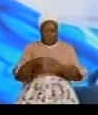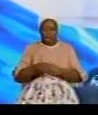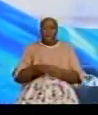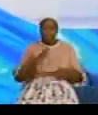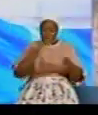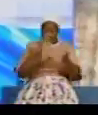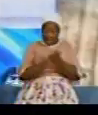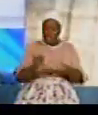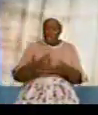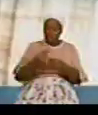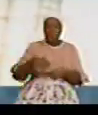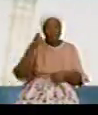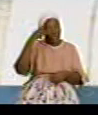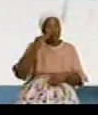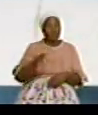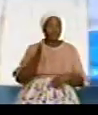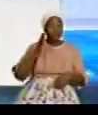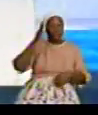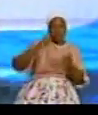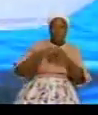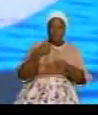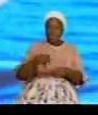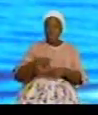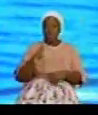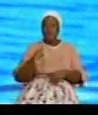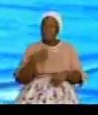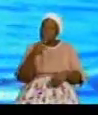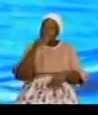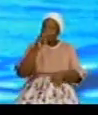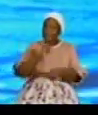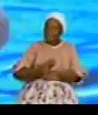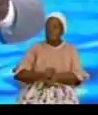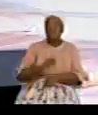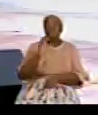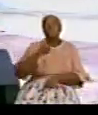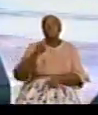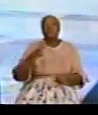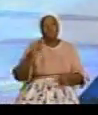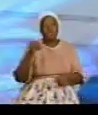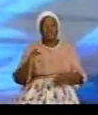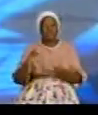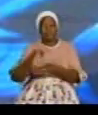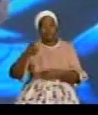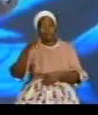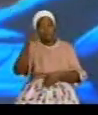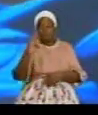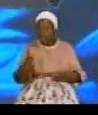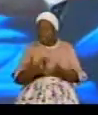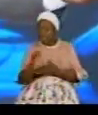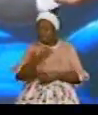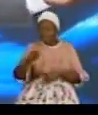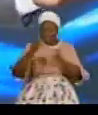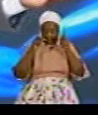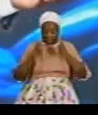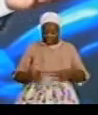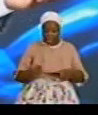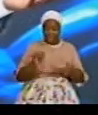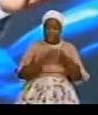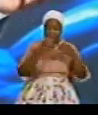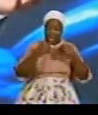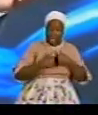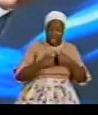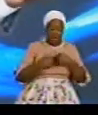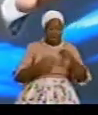that's tradition, yes, by the Spirit of God, that a person that has